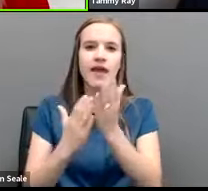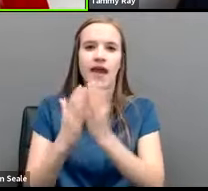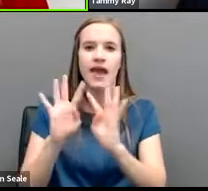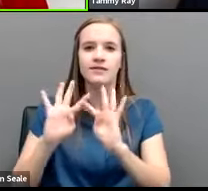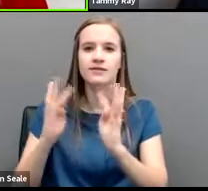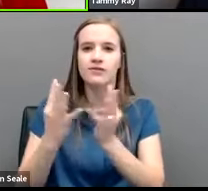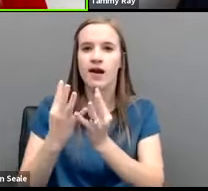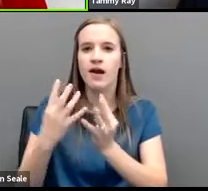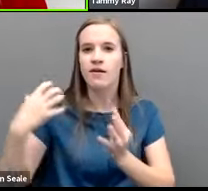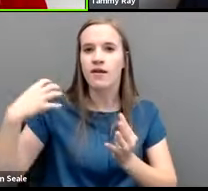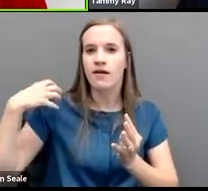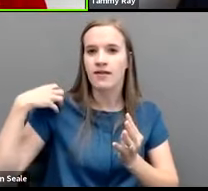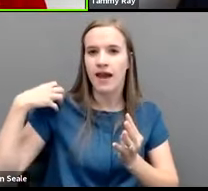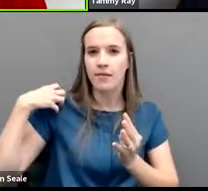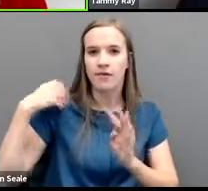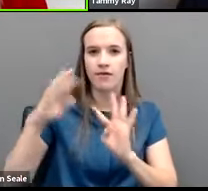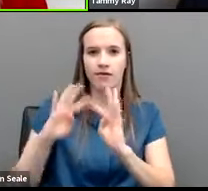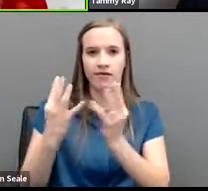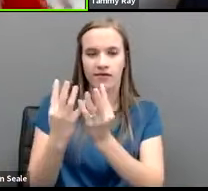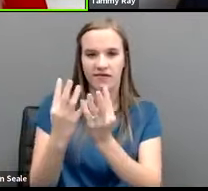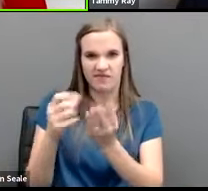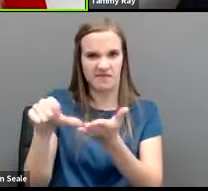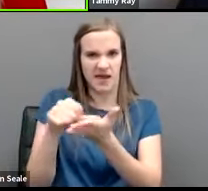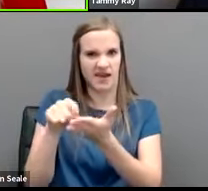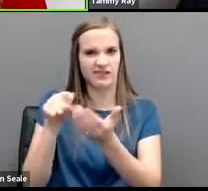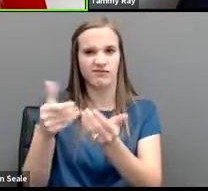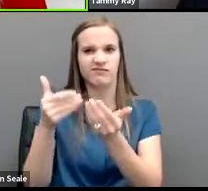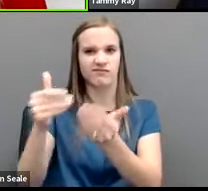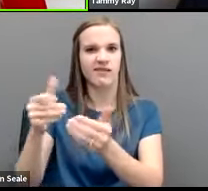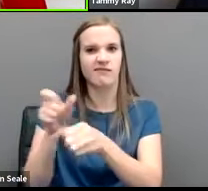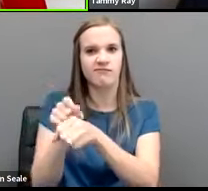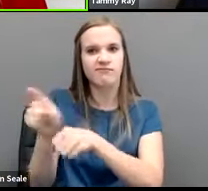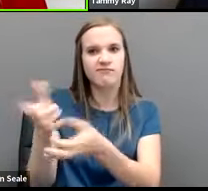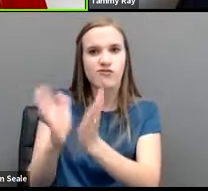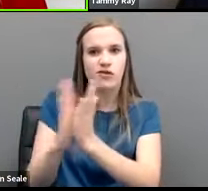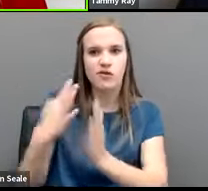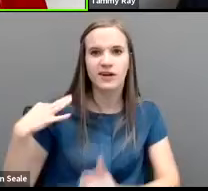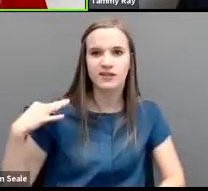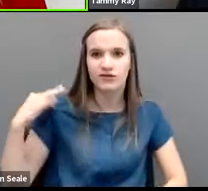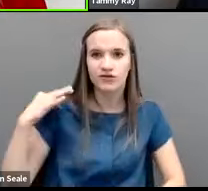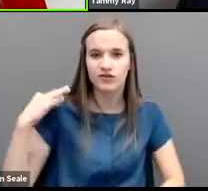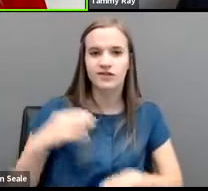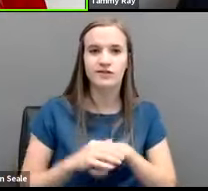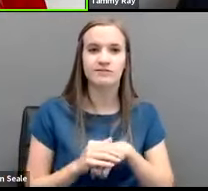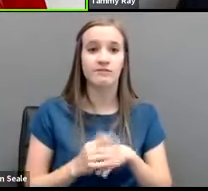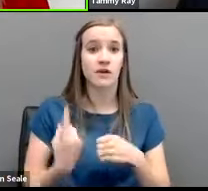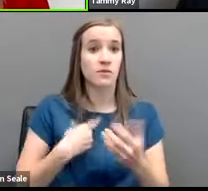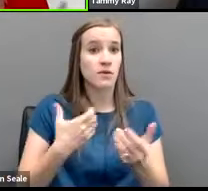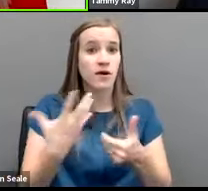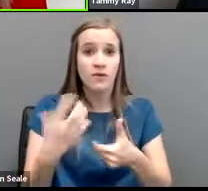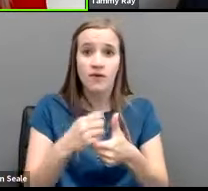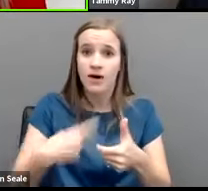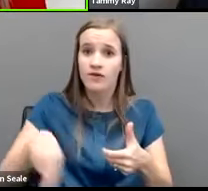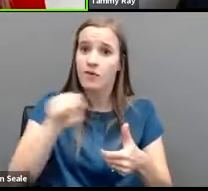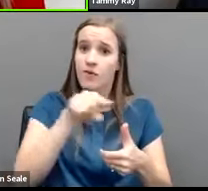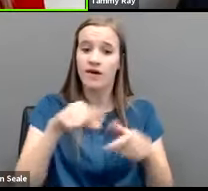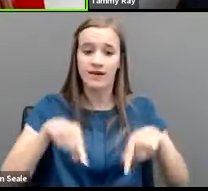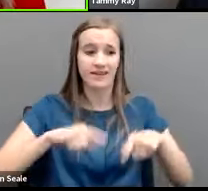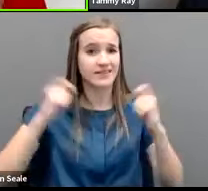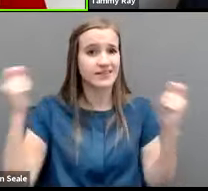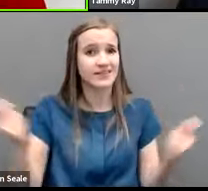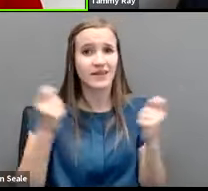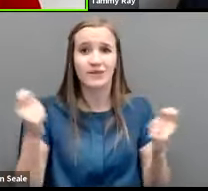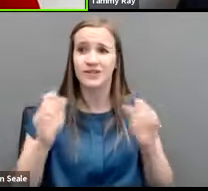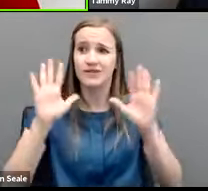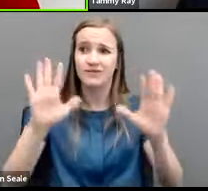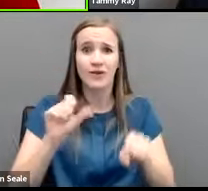We'd love to involve you in this celebration of great work and this excitement to